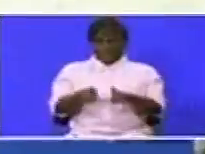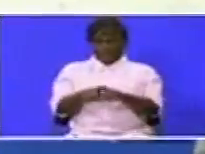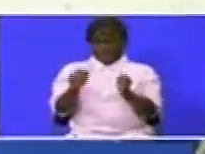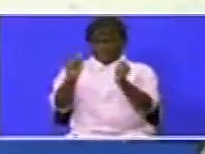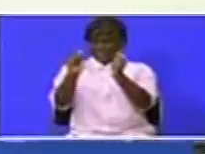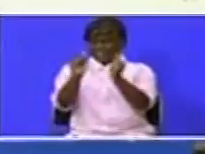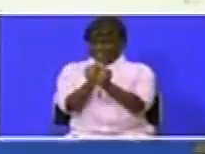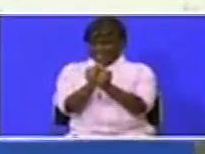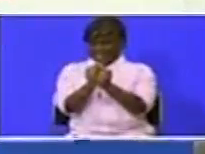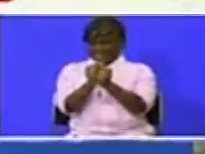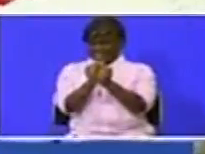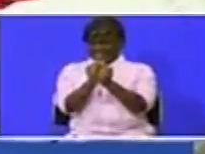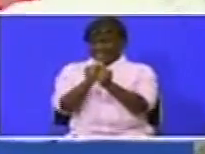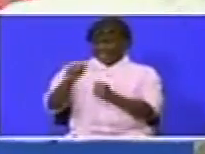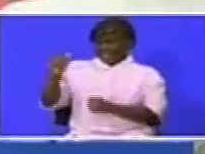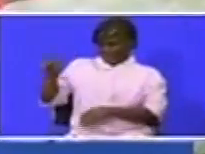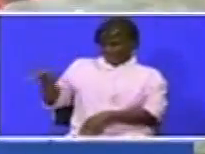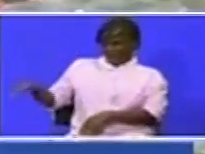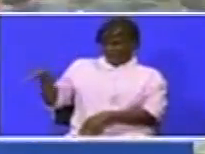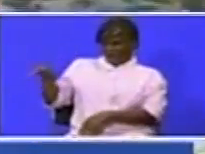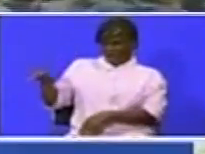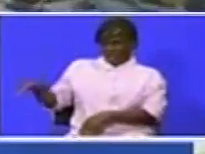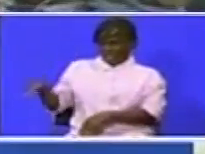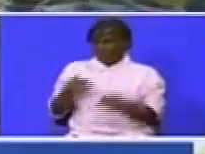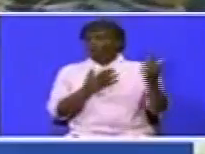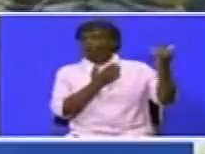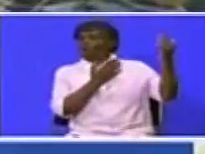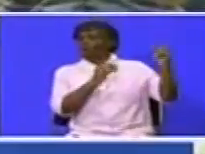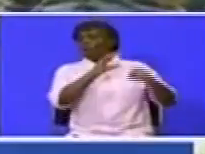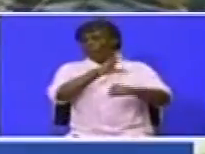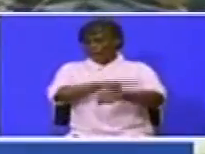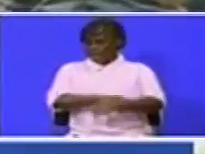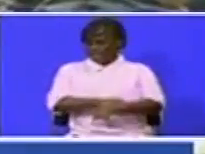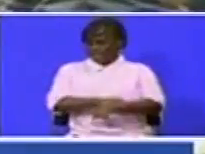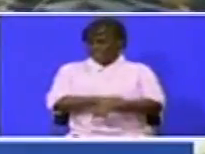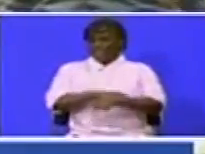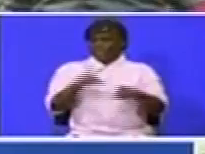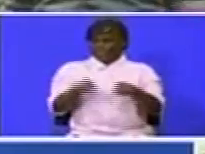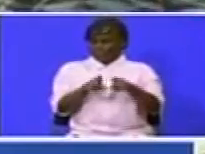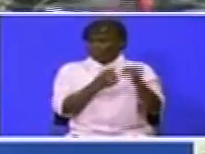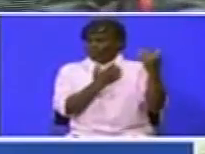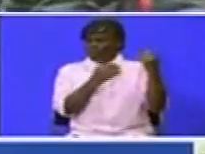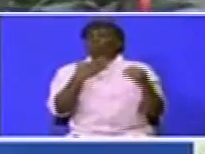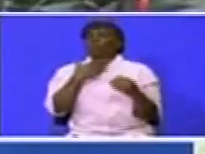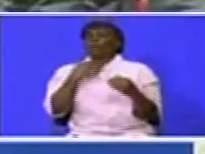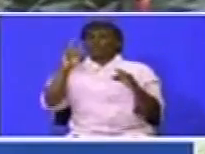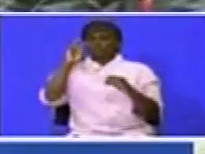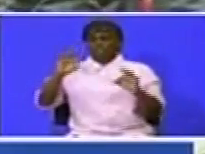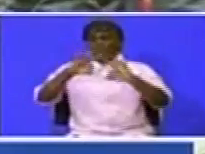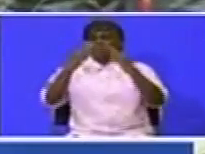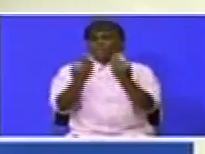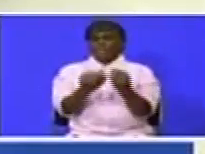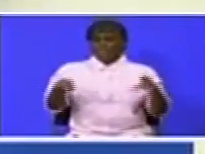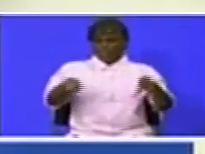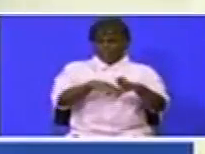a.m. Thursday morning, the efforts would star hope to the rescue team and to those still hoping to see their loved ones pull out of the